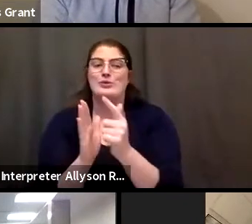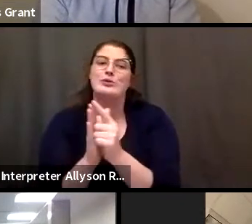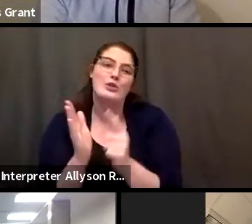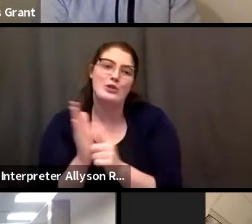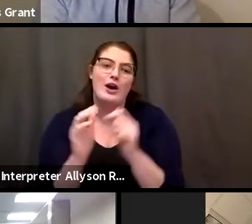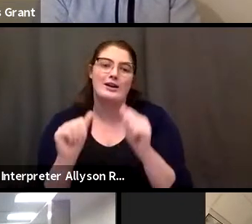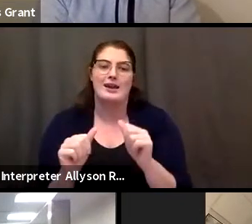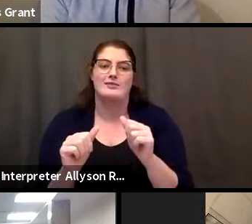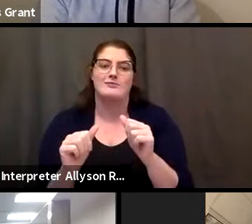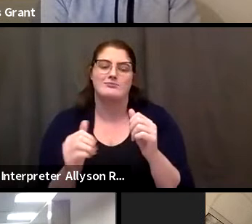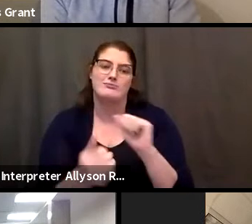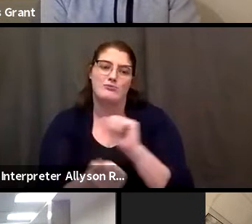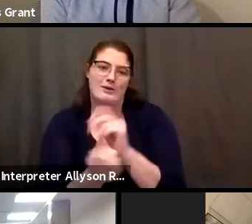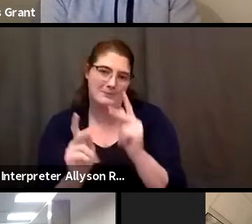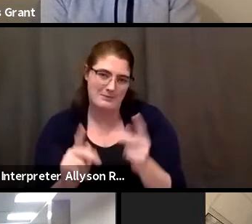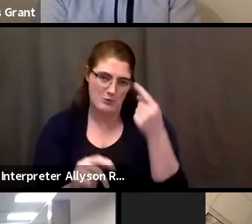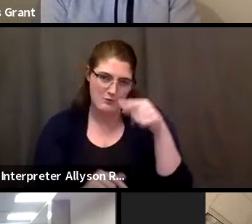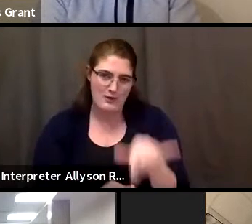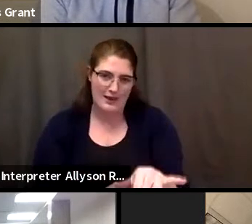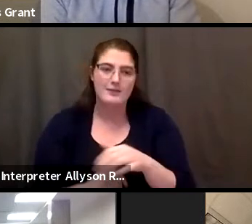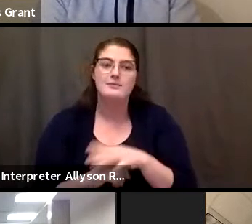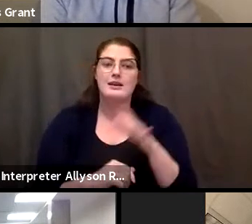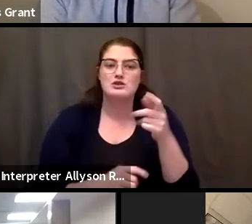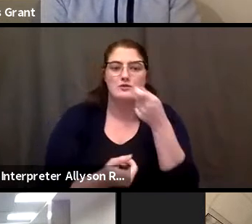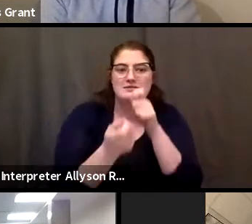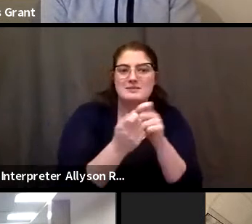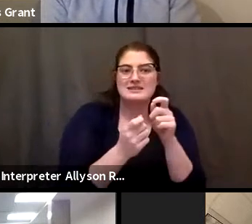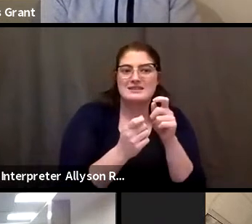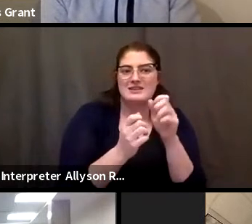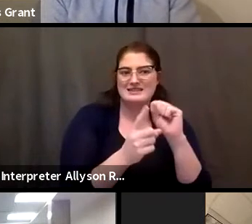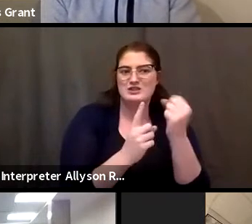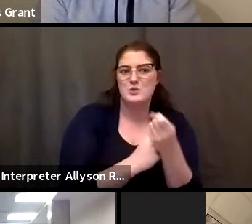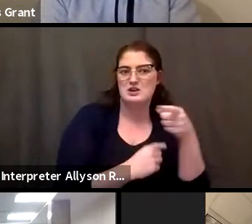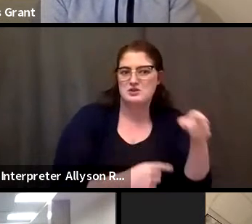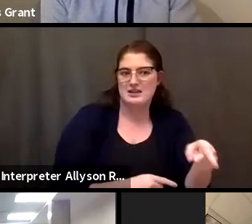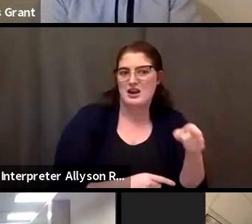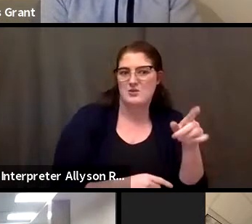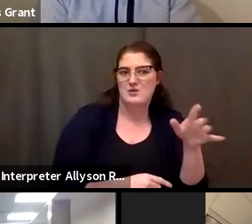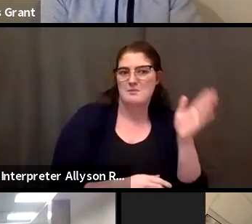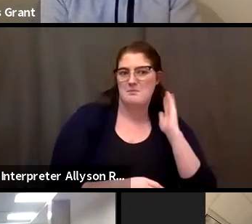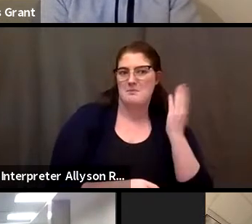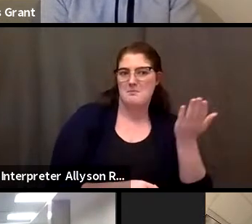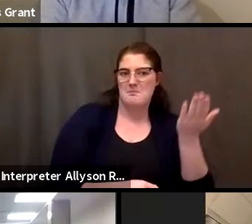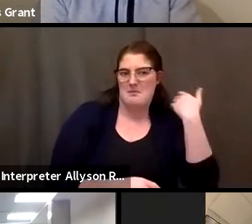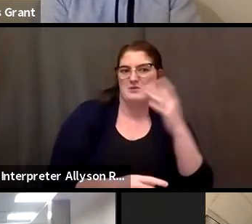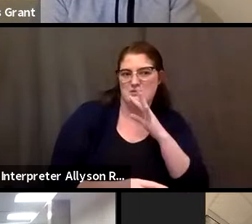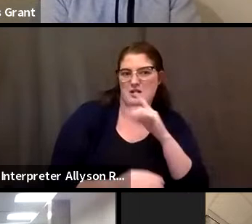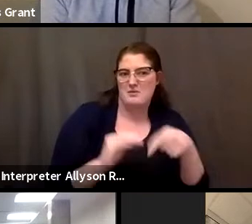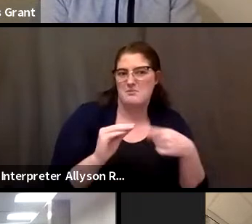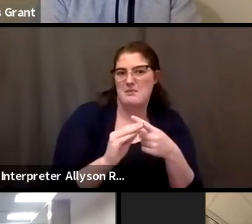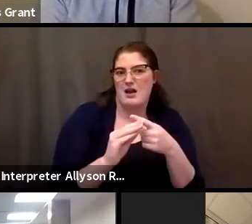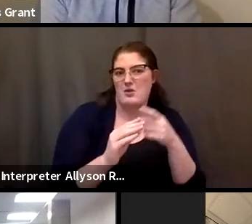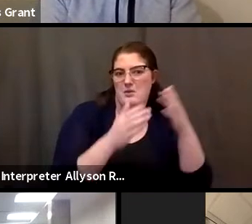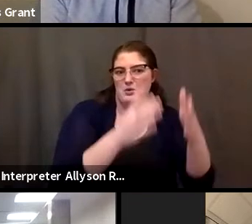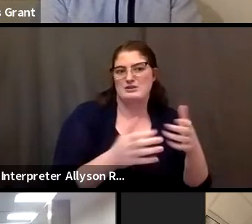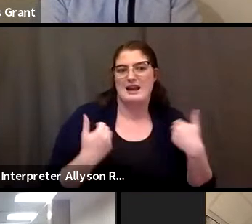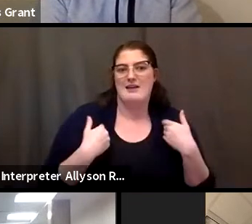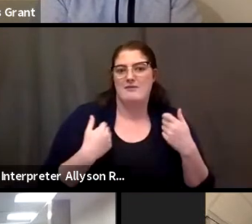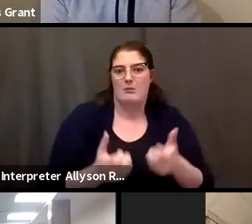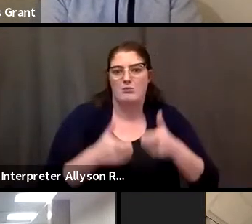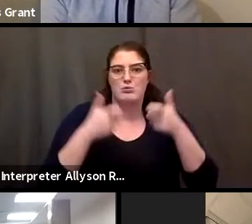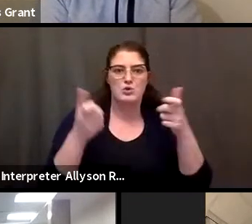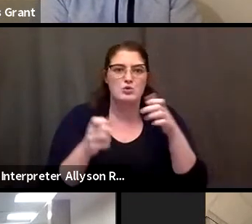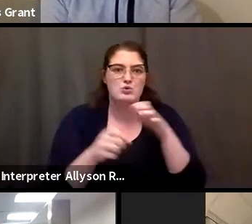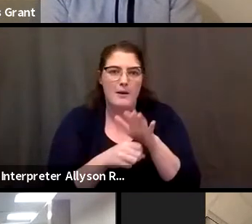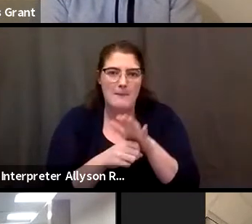in addition to the circumstances like he's talking about, where the person had a large quantity of it on him, we also have a problem with certain types